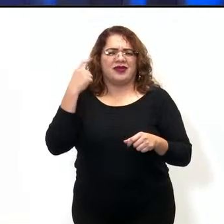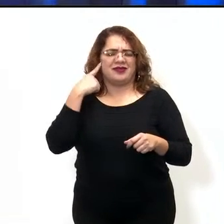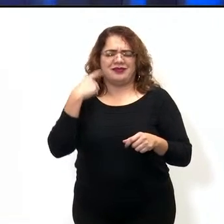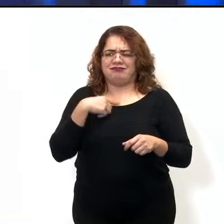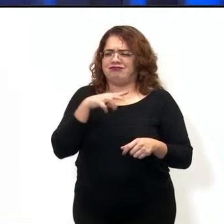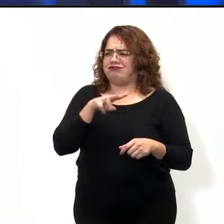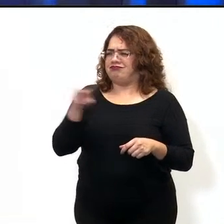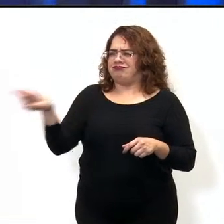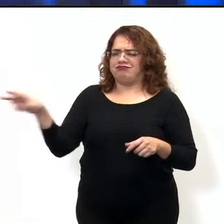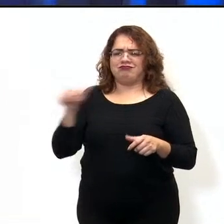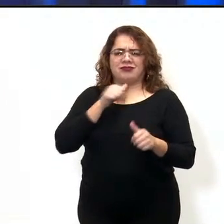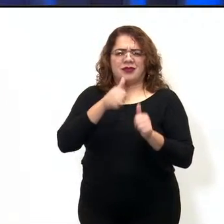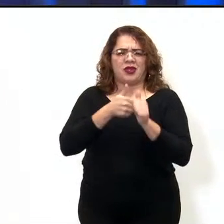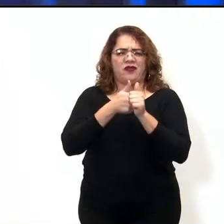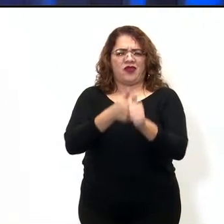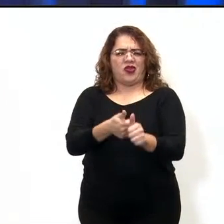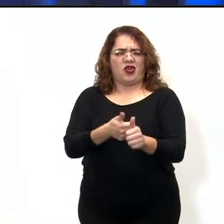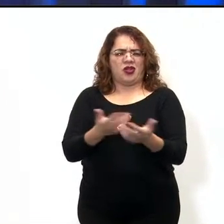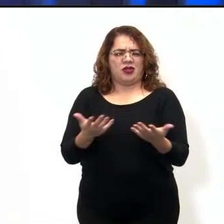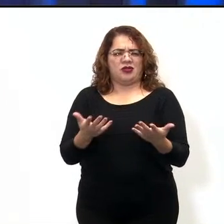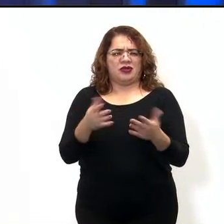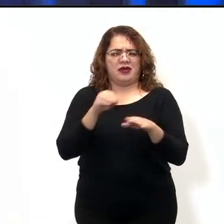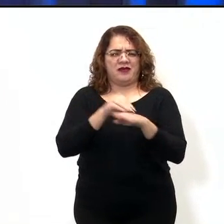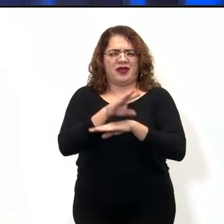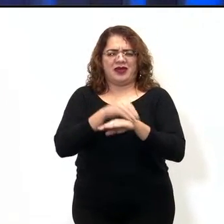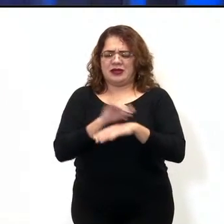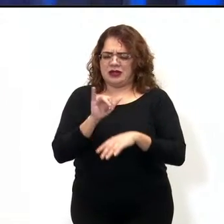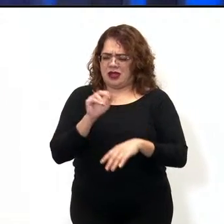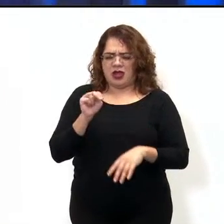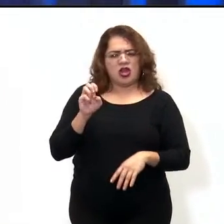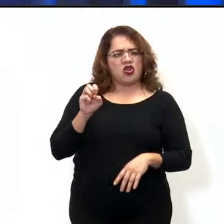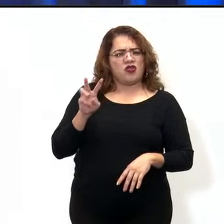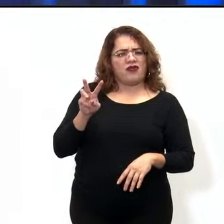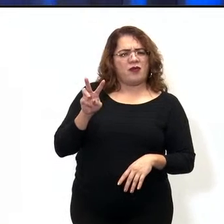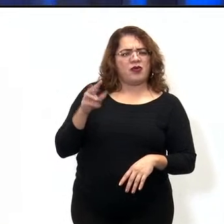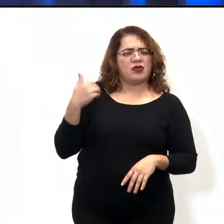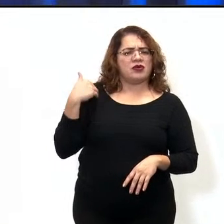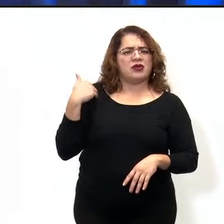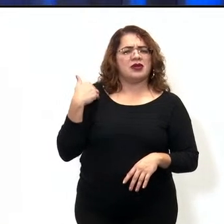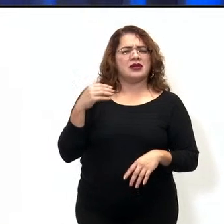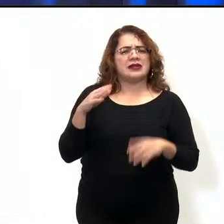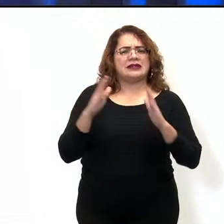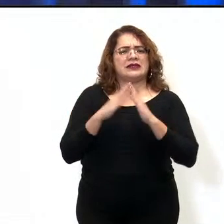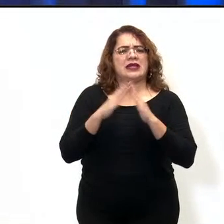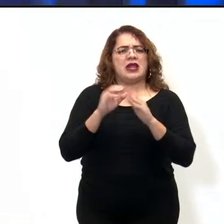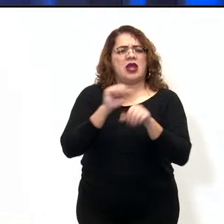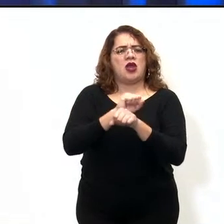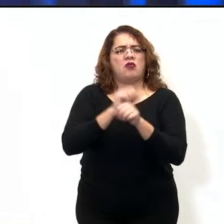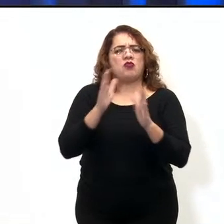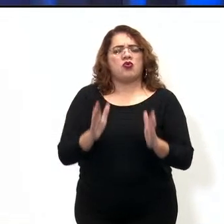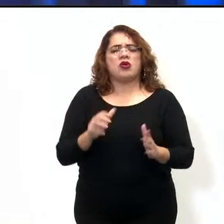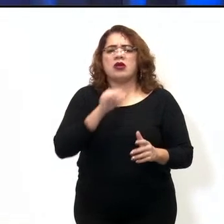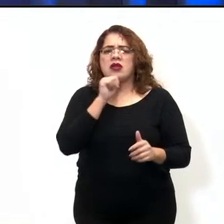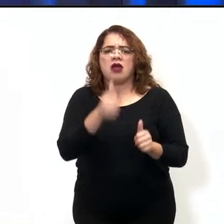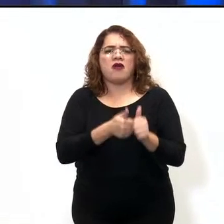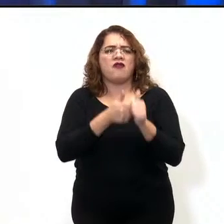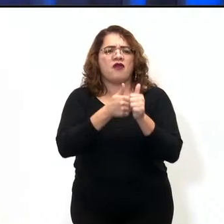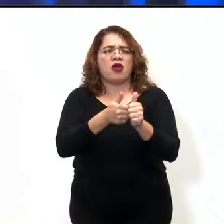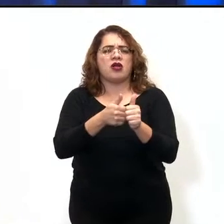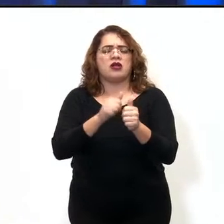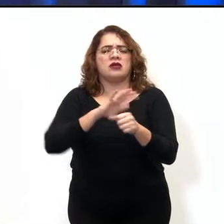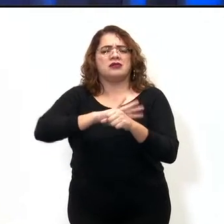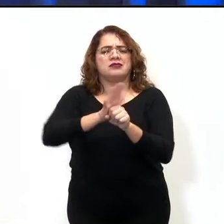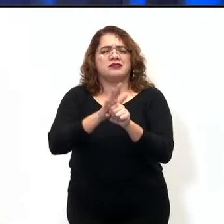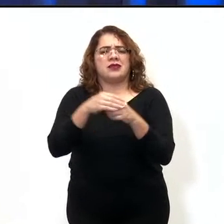you about that. Why weren't, even as recently as November, why weren't city employees following COVID-19